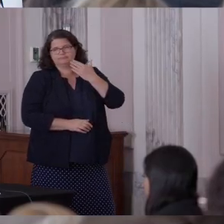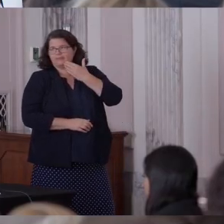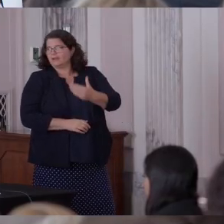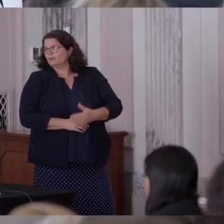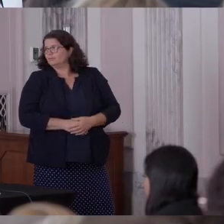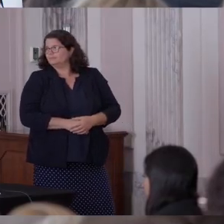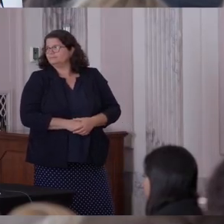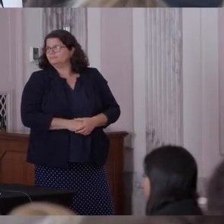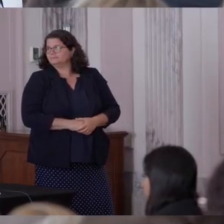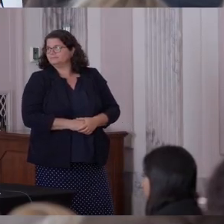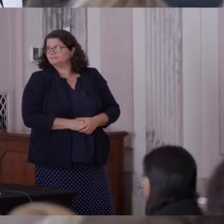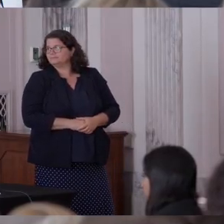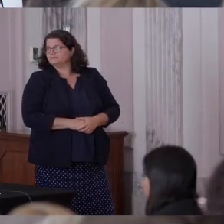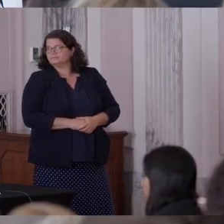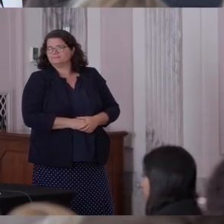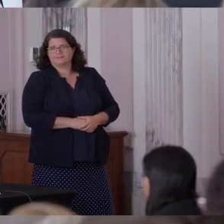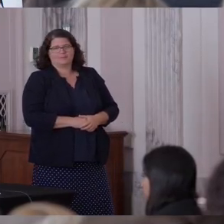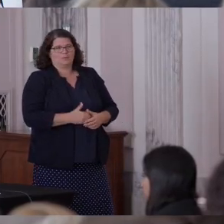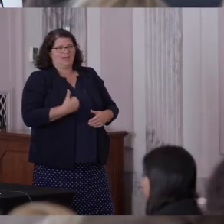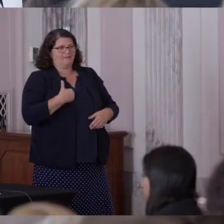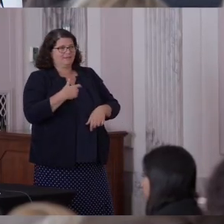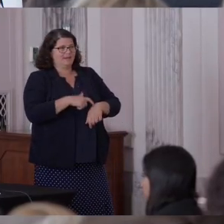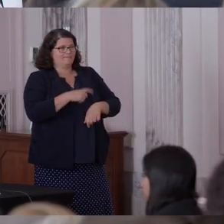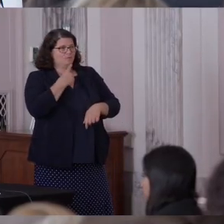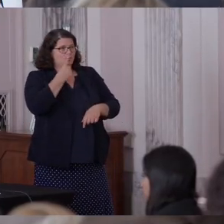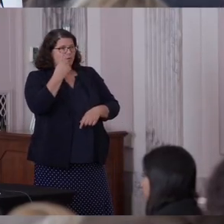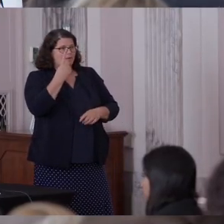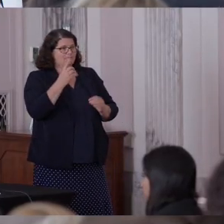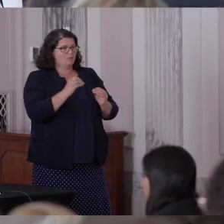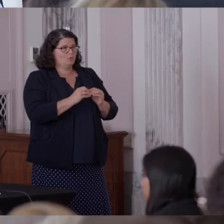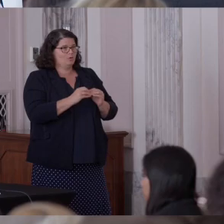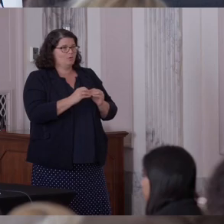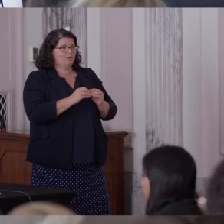All right, we have time for one more, if anyone has.